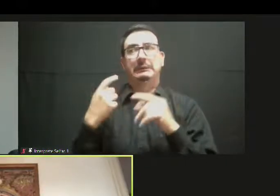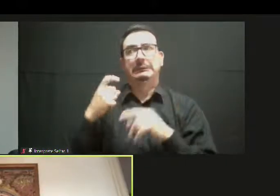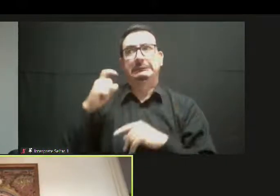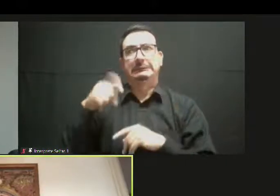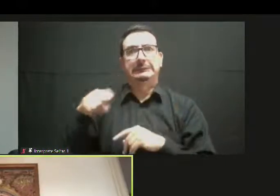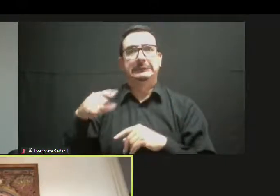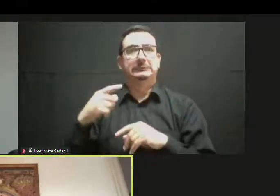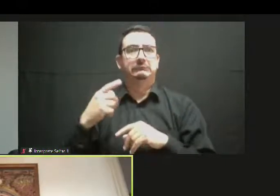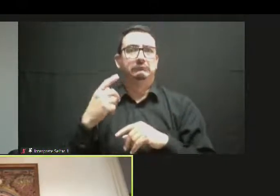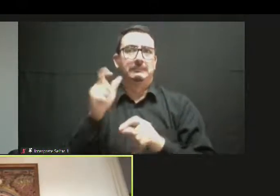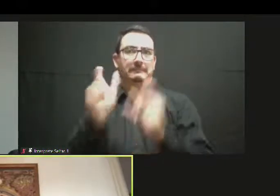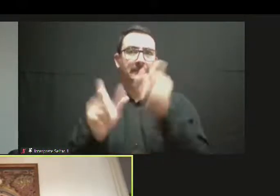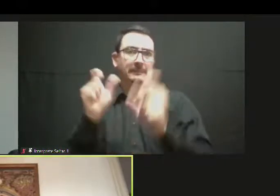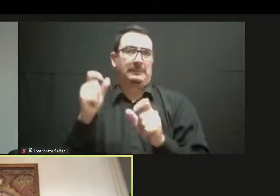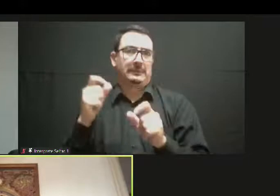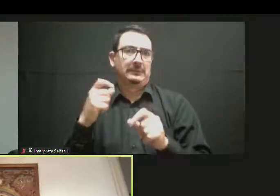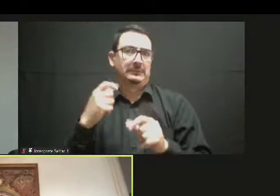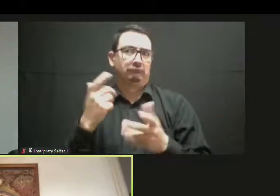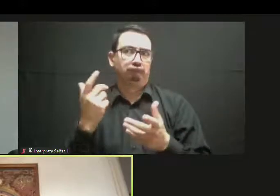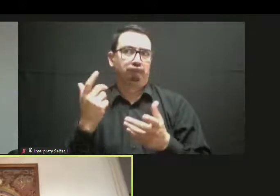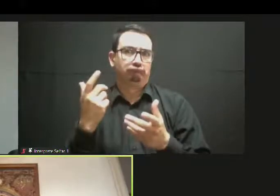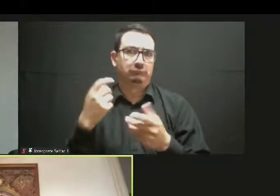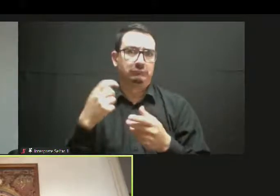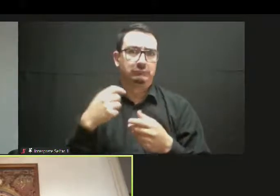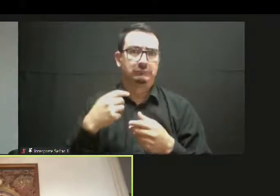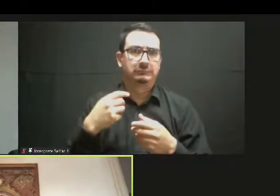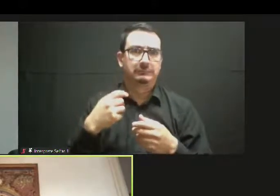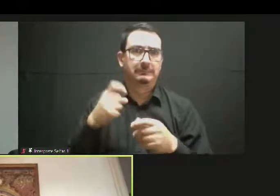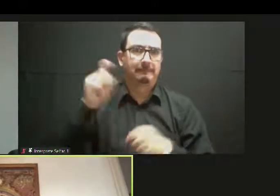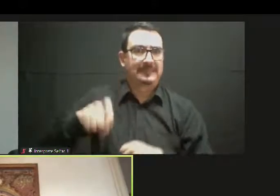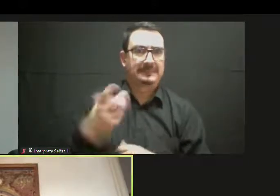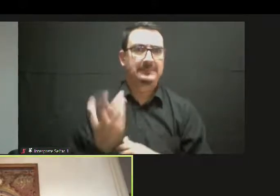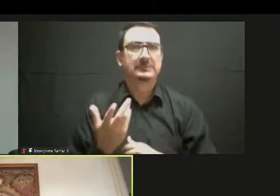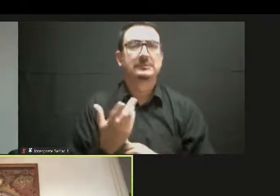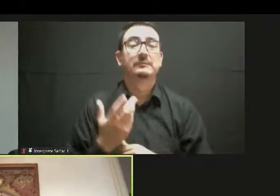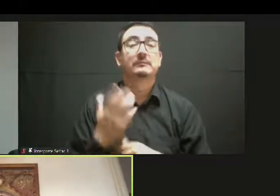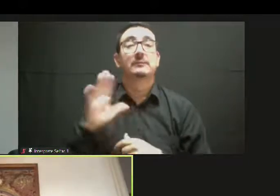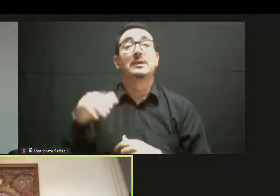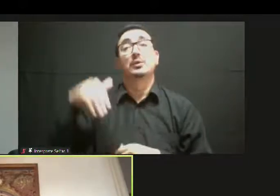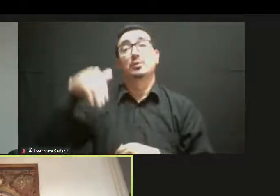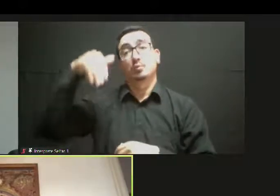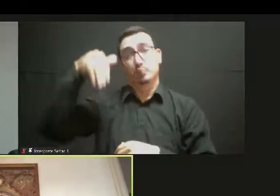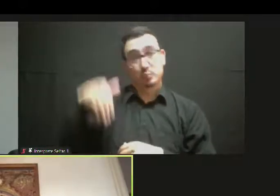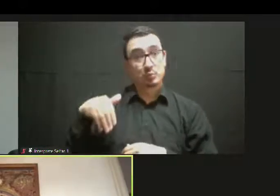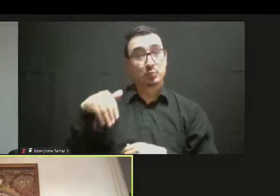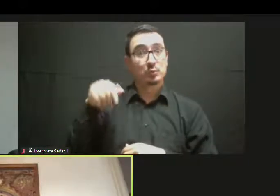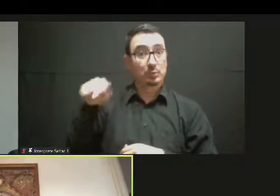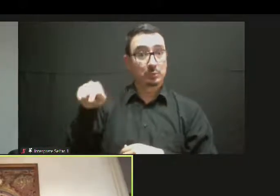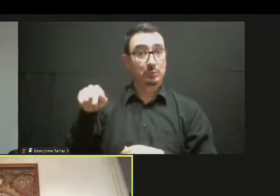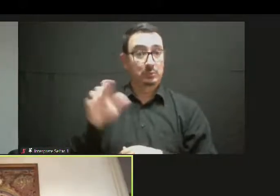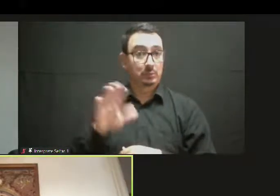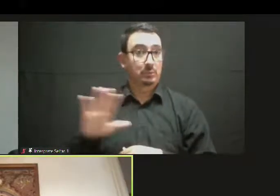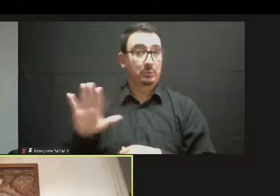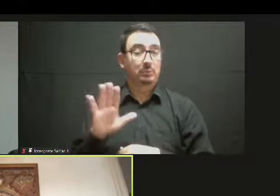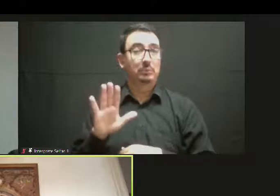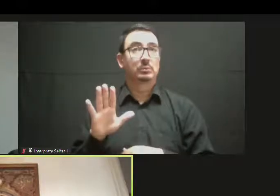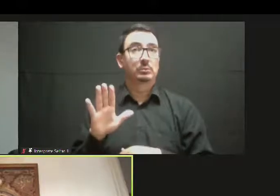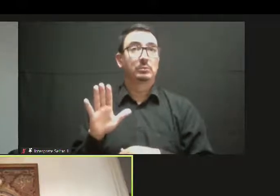In the South-South context, we have, for instance, again, within the African context, you have both COMESA as well as